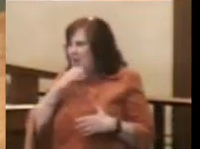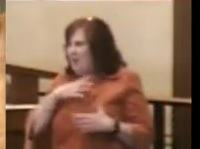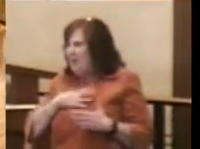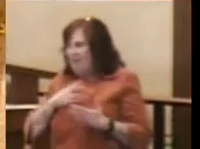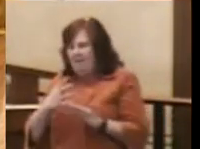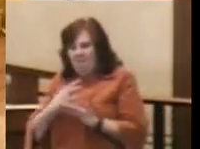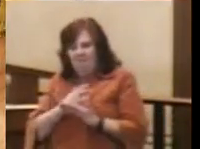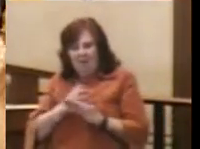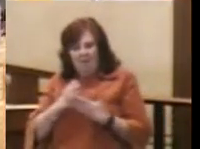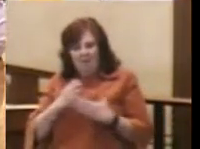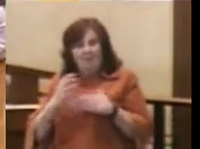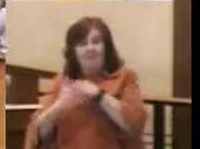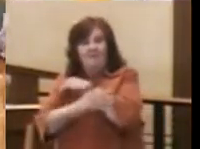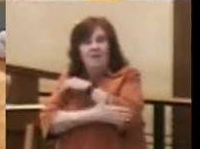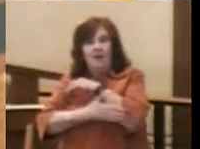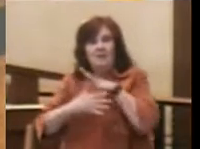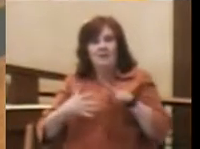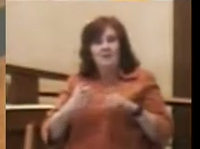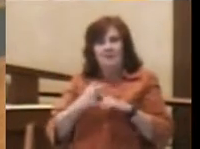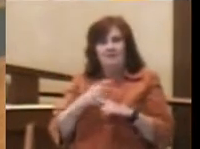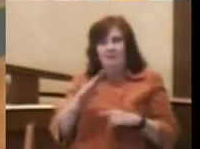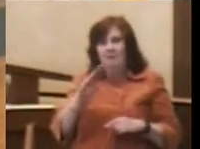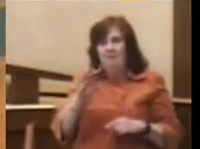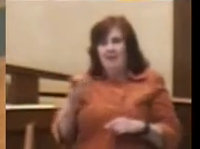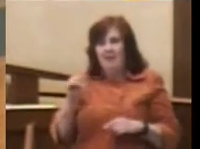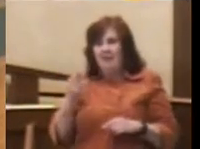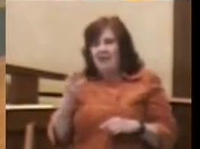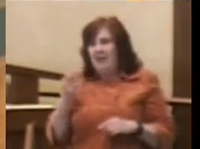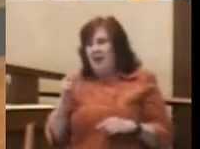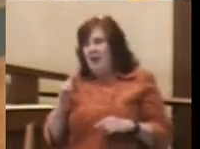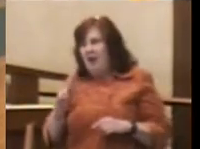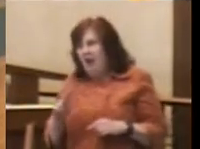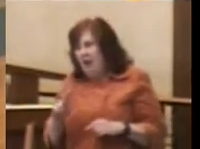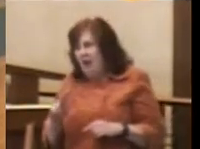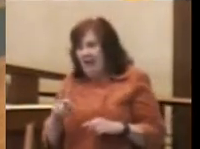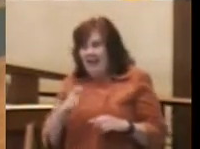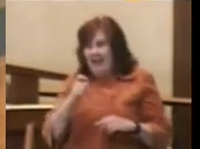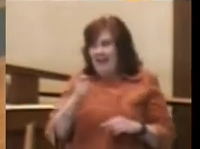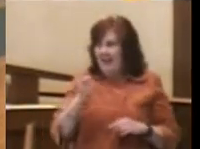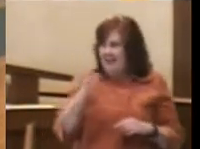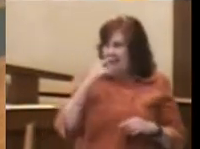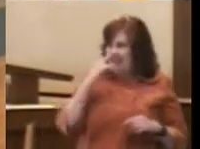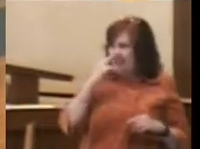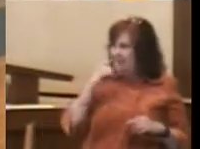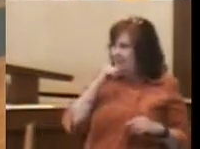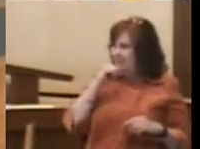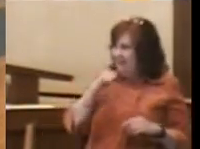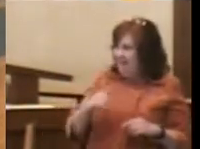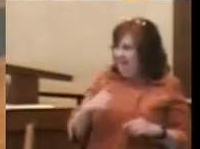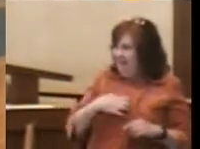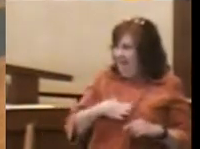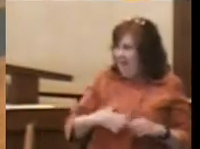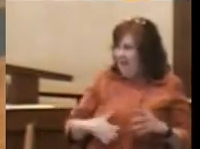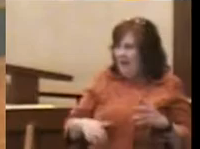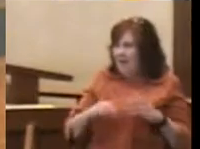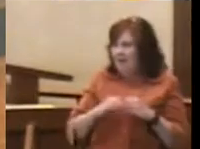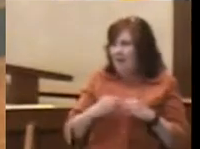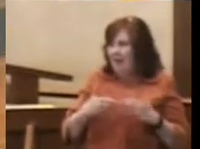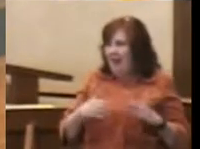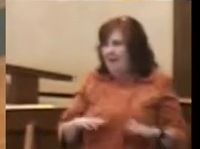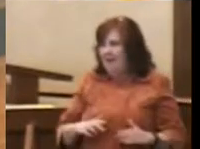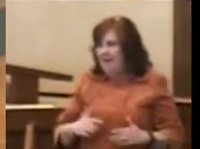from Bihar. And you lift little kids out of hunger and allow them to live. There are lots